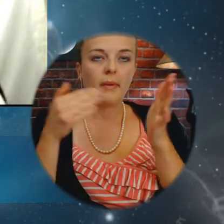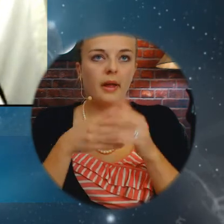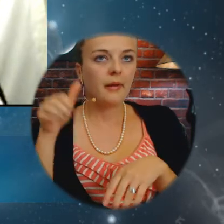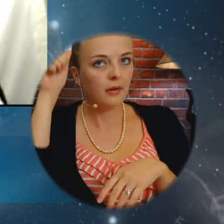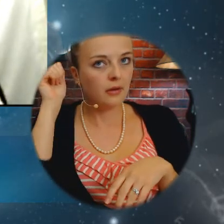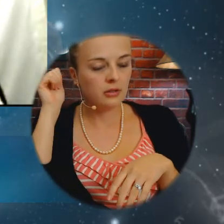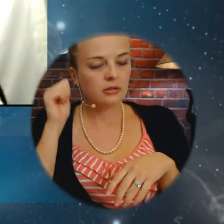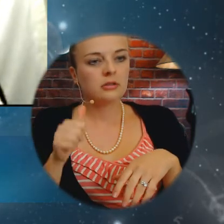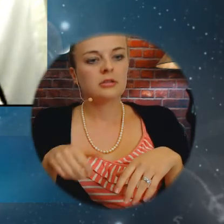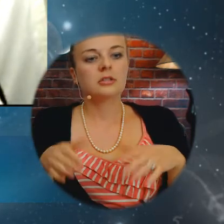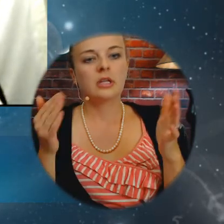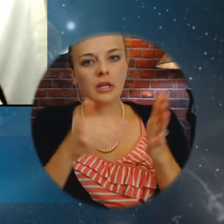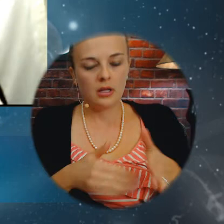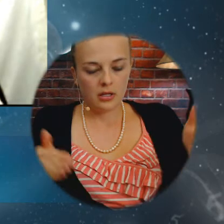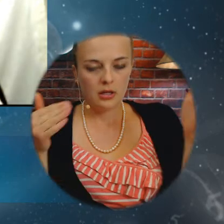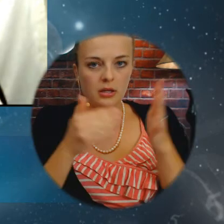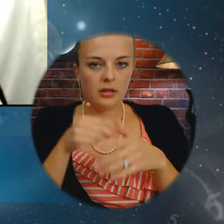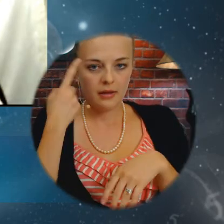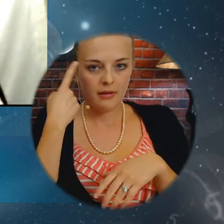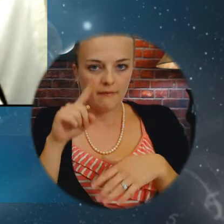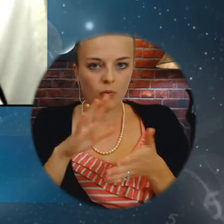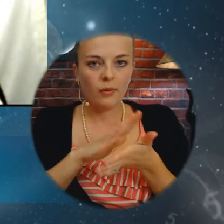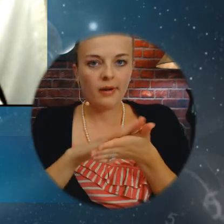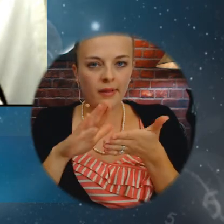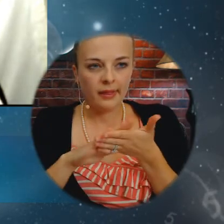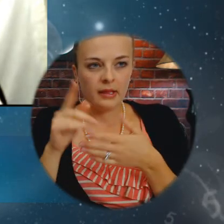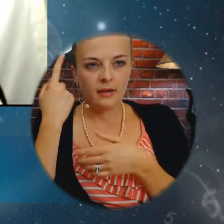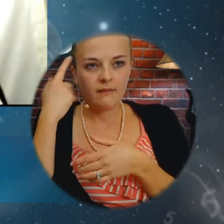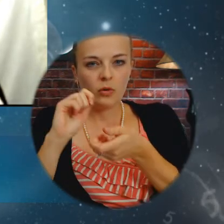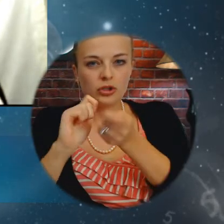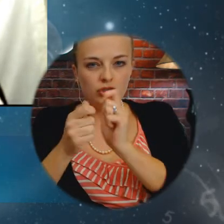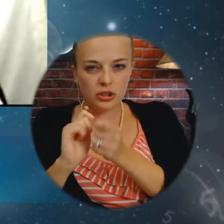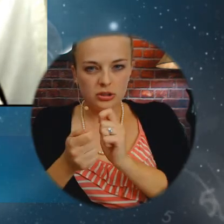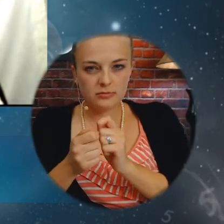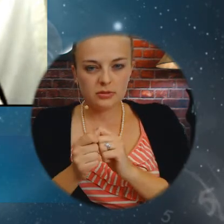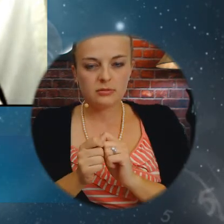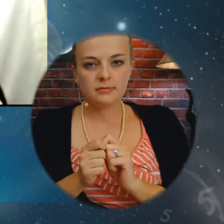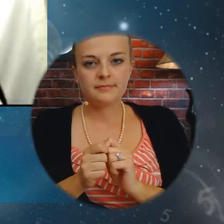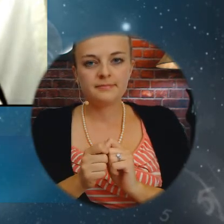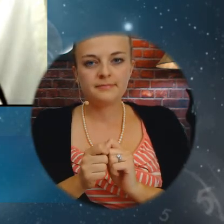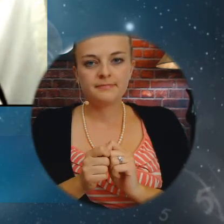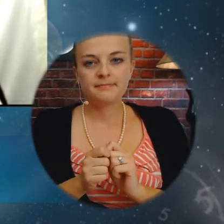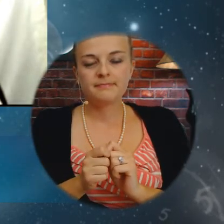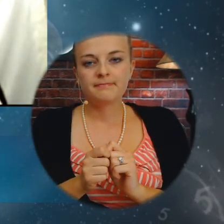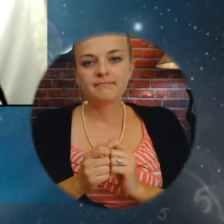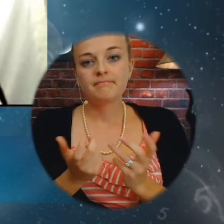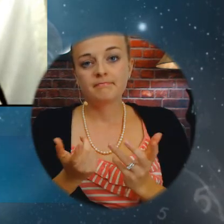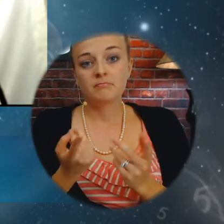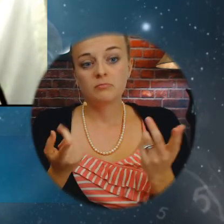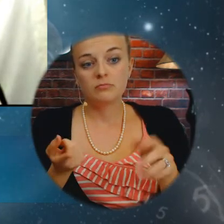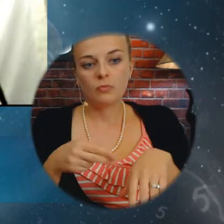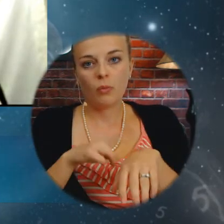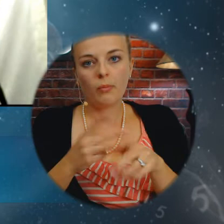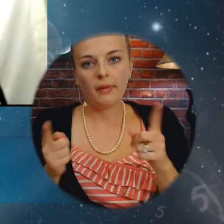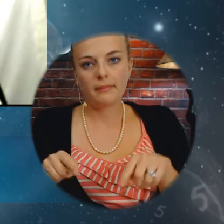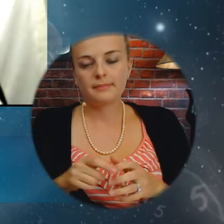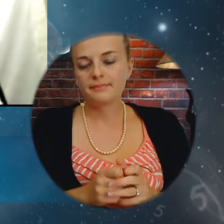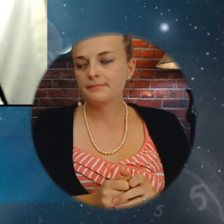a cleaning. Really, it's the professionalism it's the service that's provided by that healthcare professional.